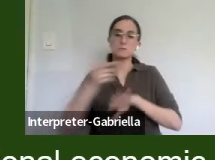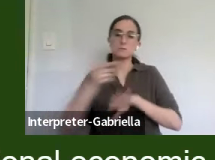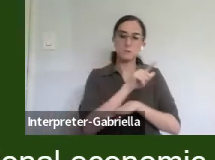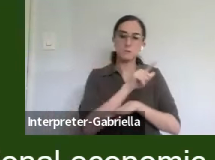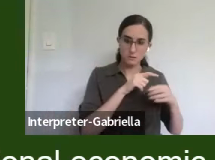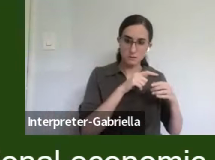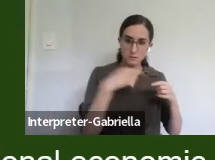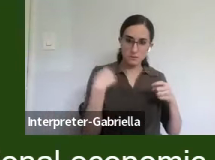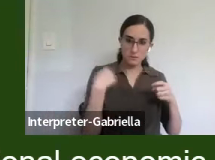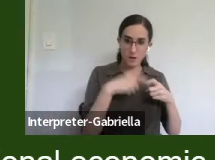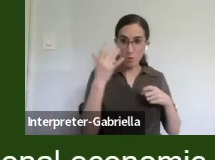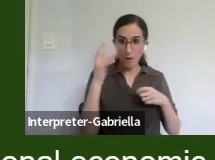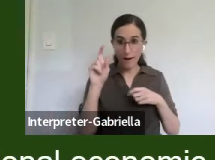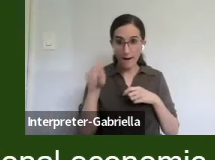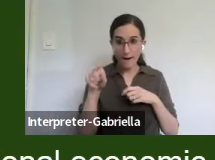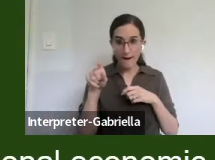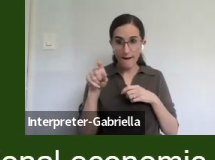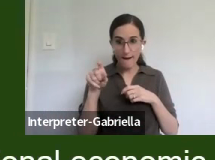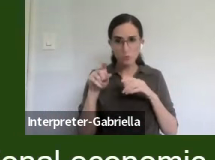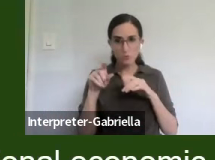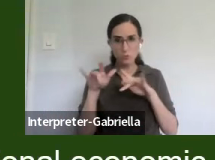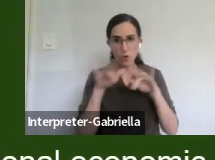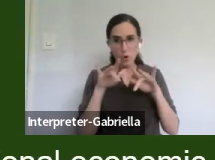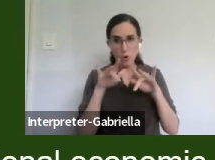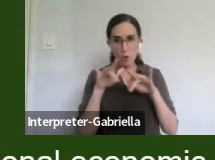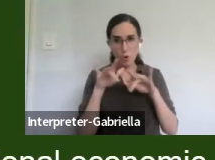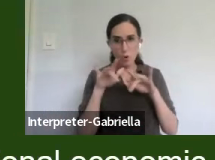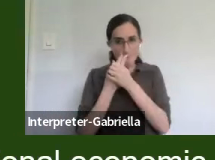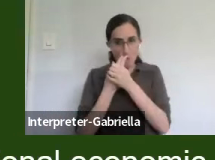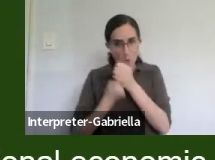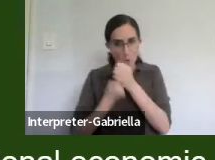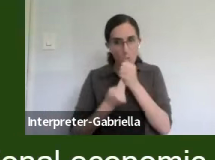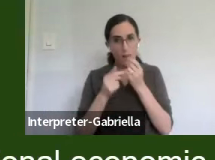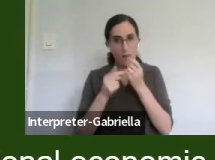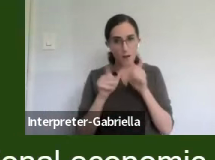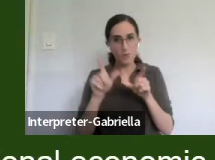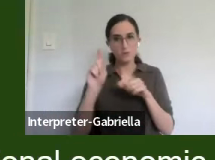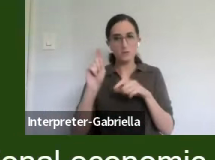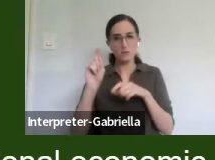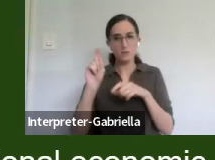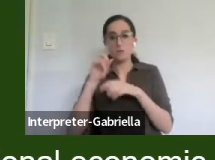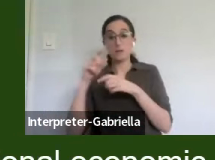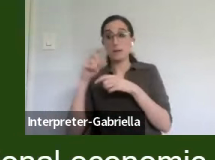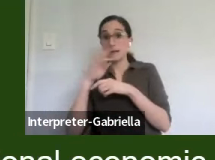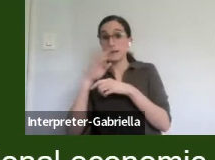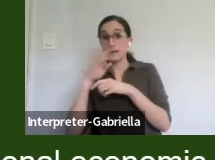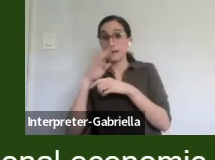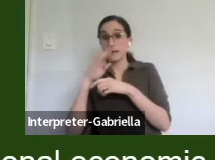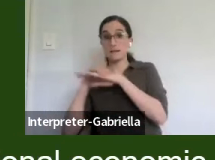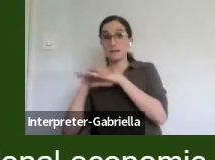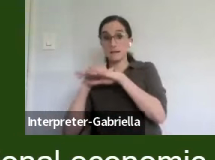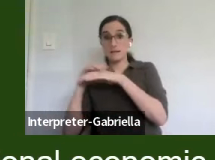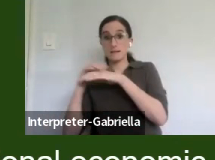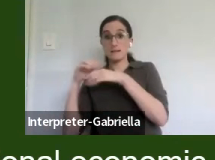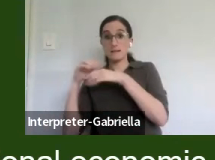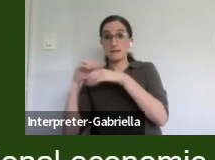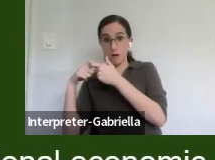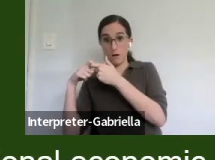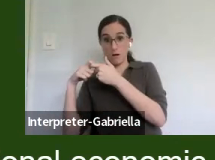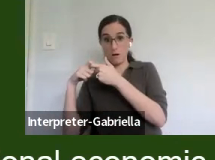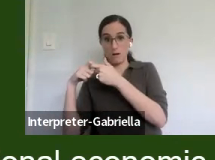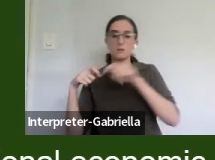to be recorded in both languages, so we have to do it that way. Perfect. So that will just help me remind everyone, one, to